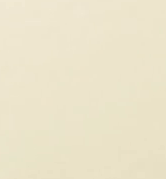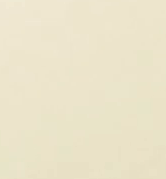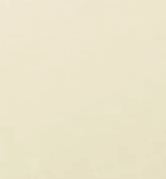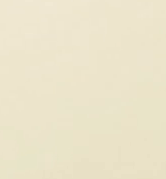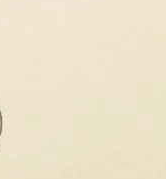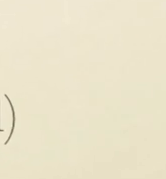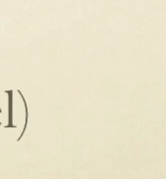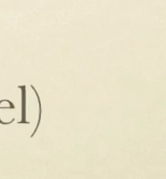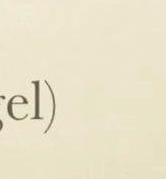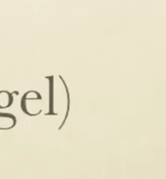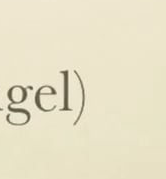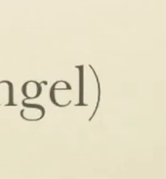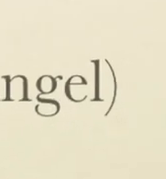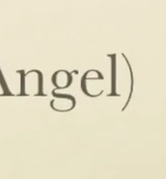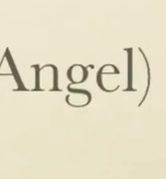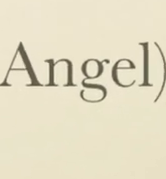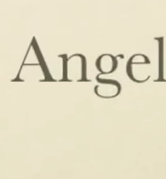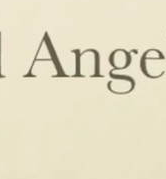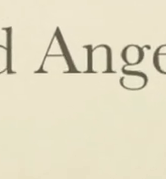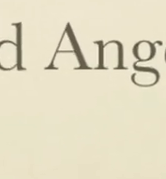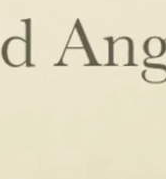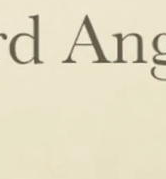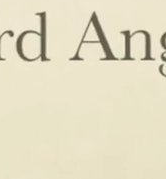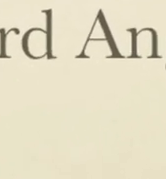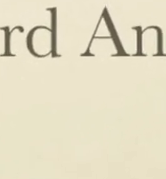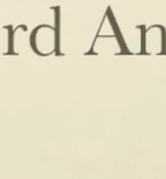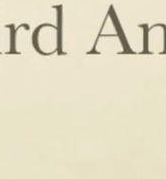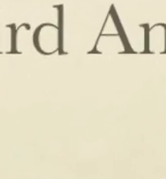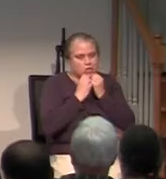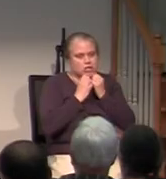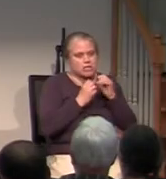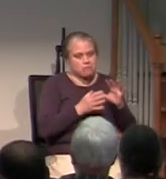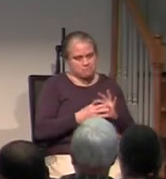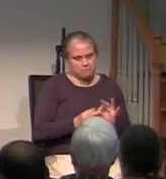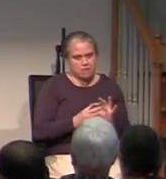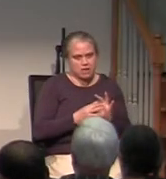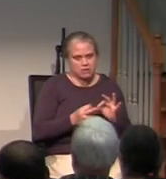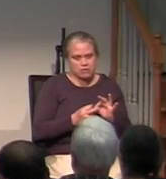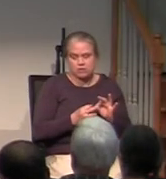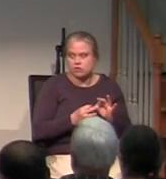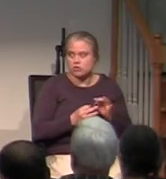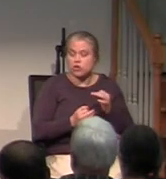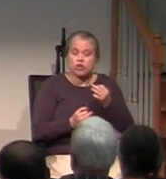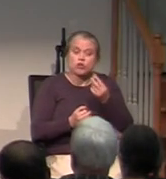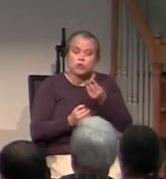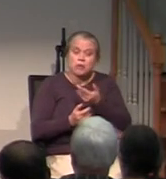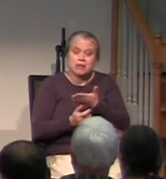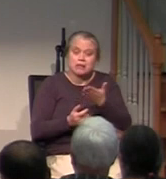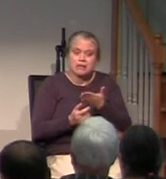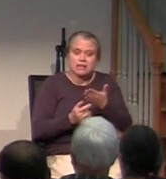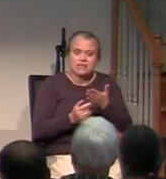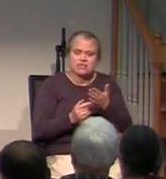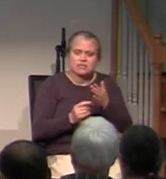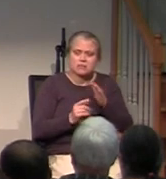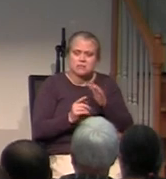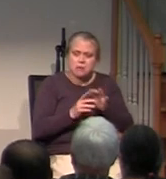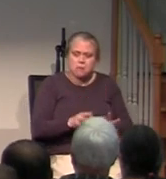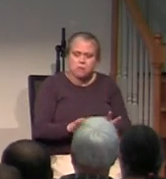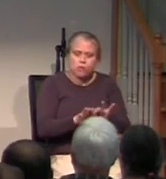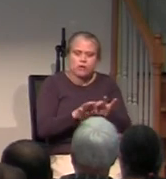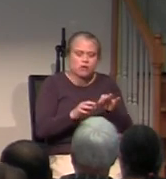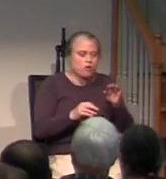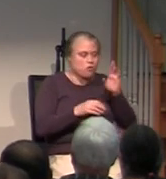the most precious message. Two significant passages for early Adventists included Revelation chapters 14 and